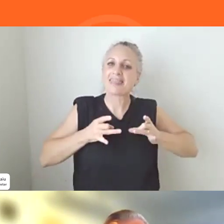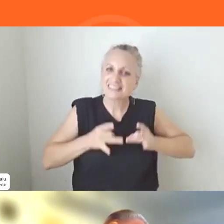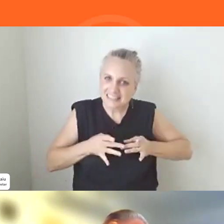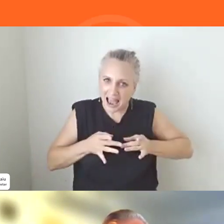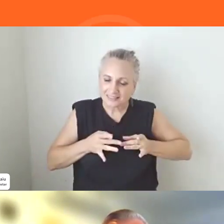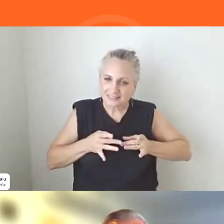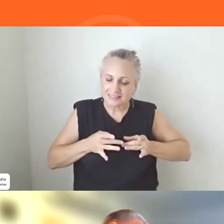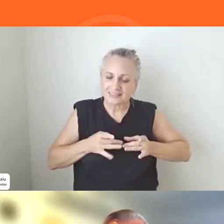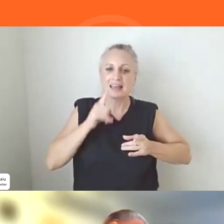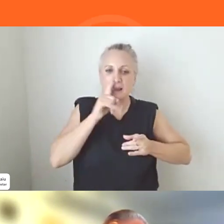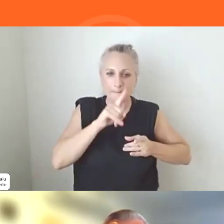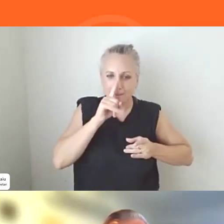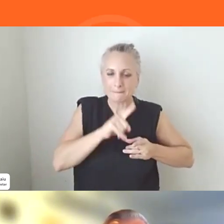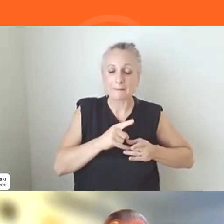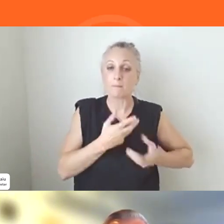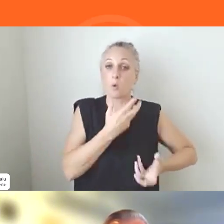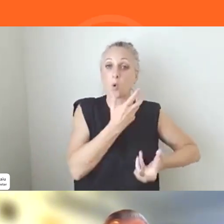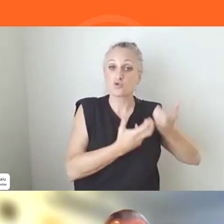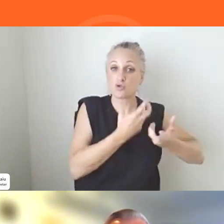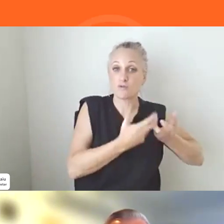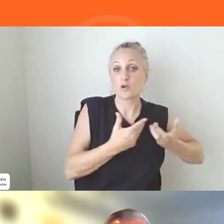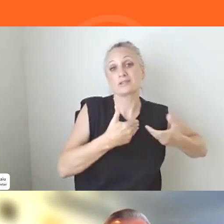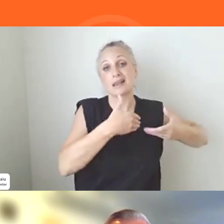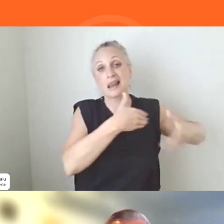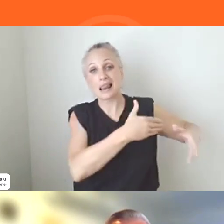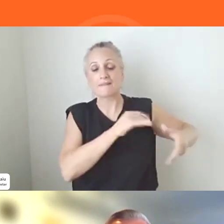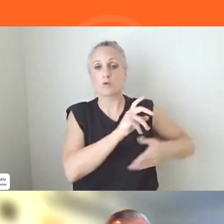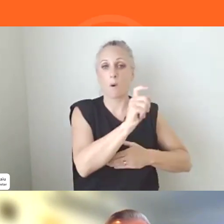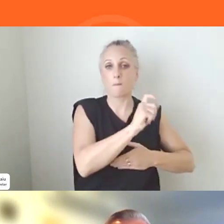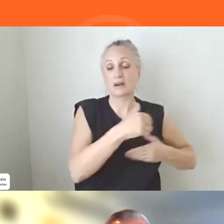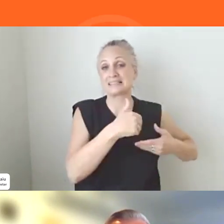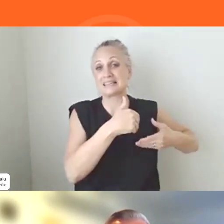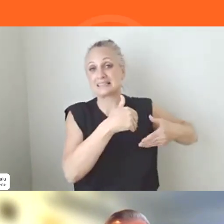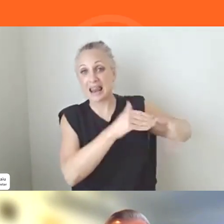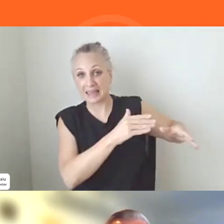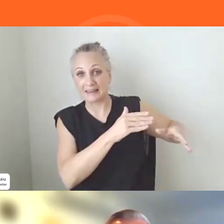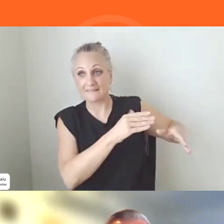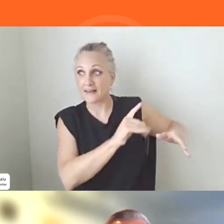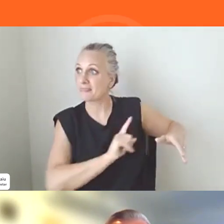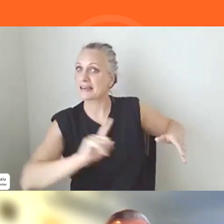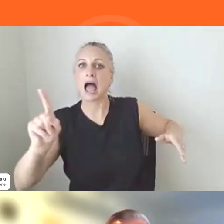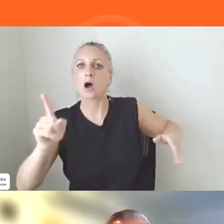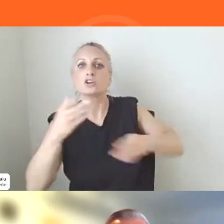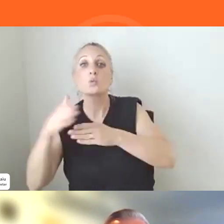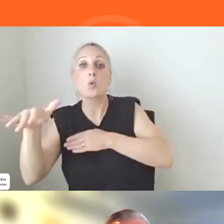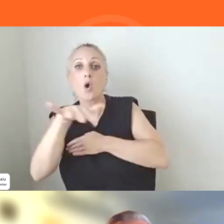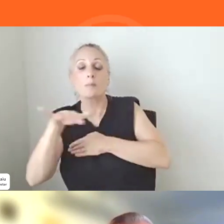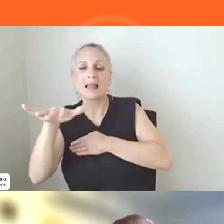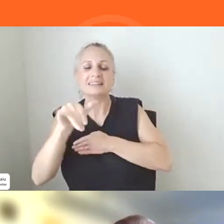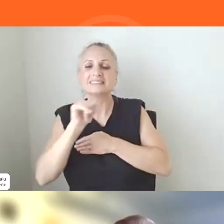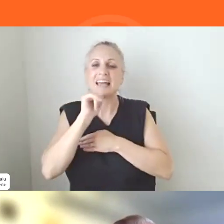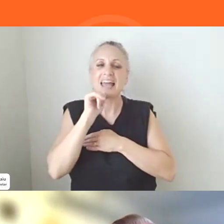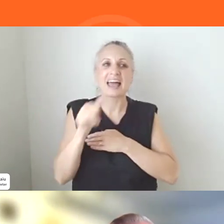the universities, the polytechs and stuff like that. If it was enforced that accessibility was a bigger part of